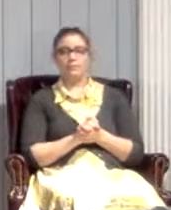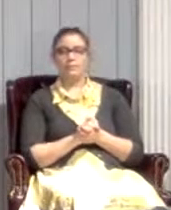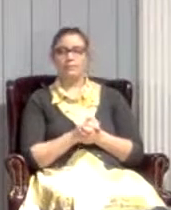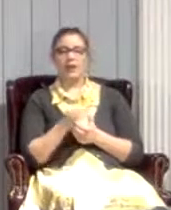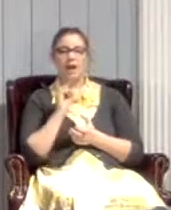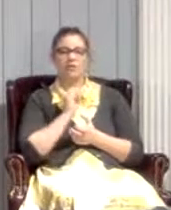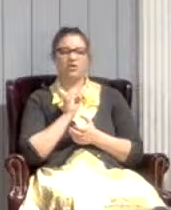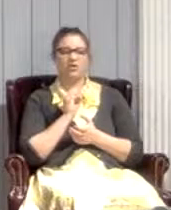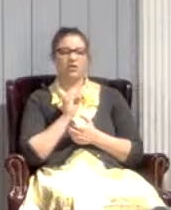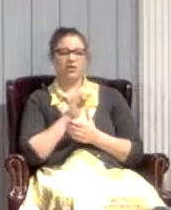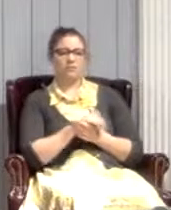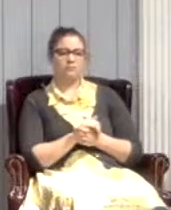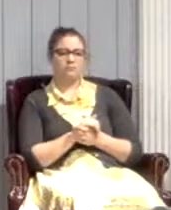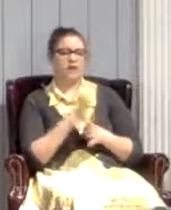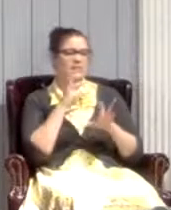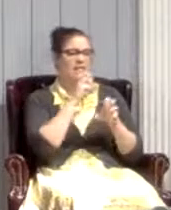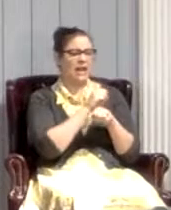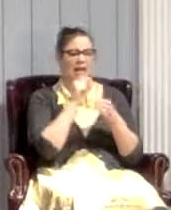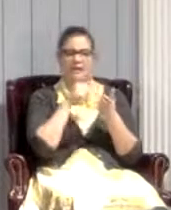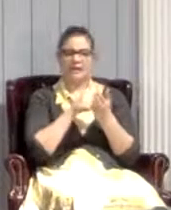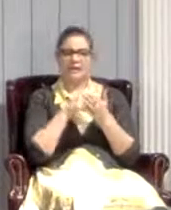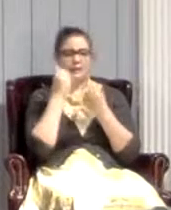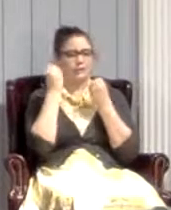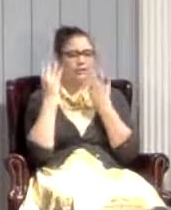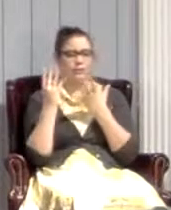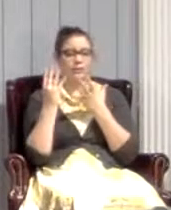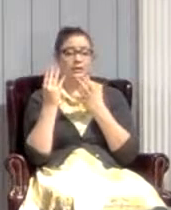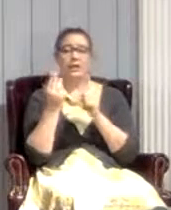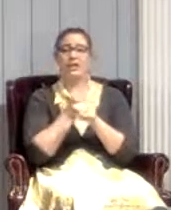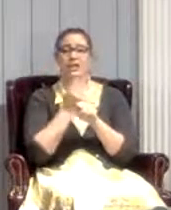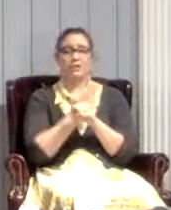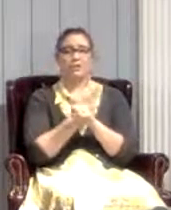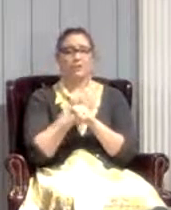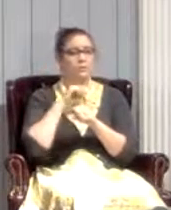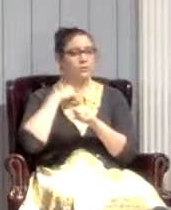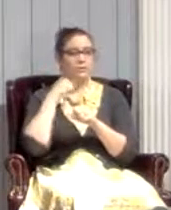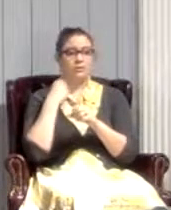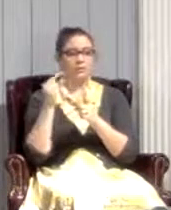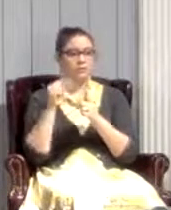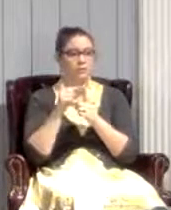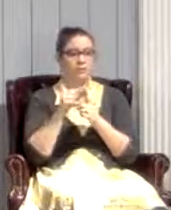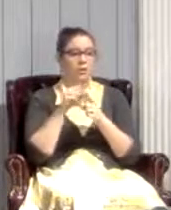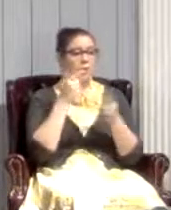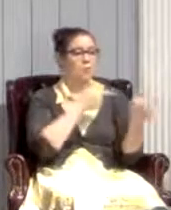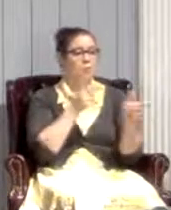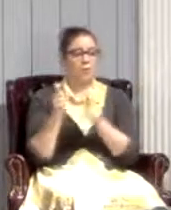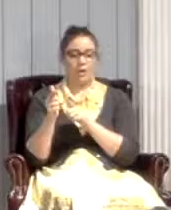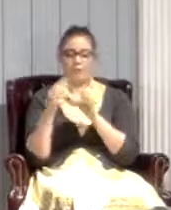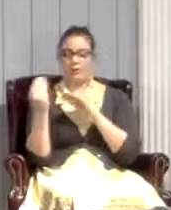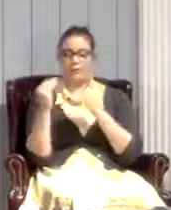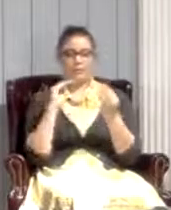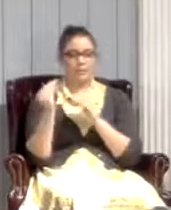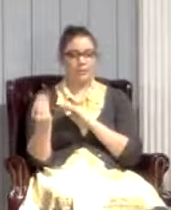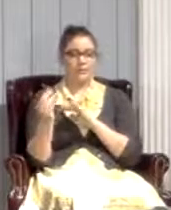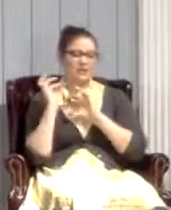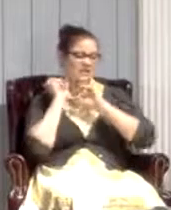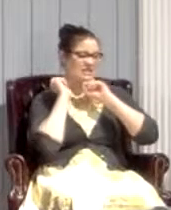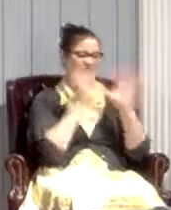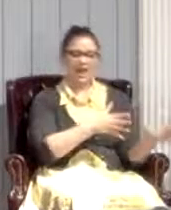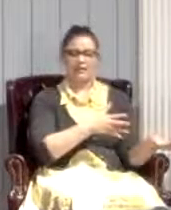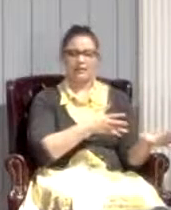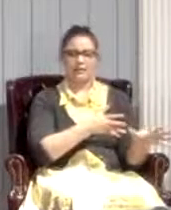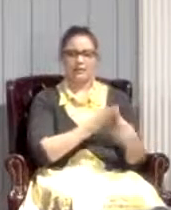disobedience. I mean, he uses some pretty tough words, you know, weapons, warfare, casting down,